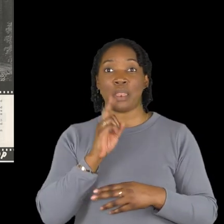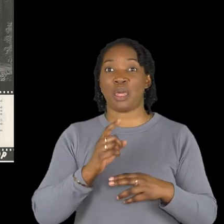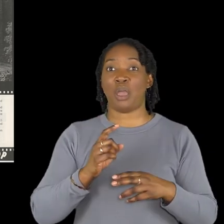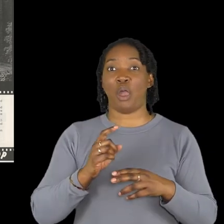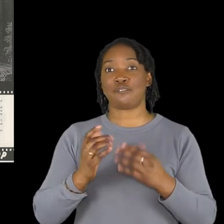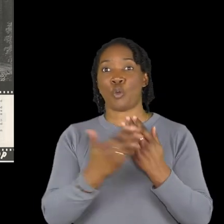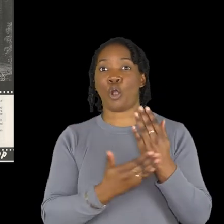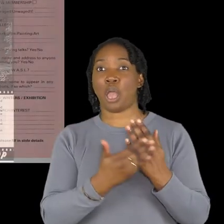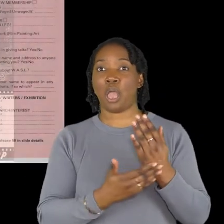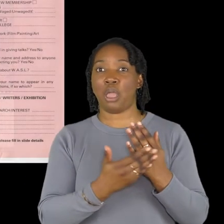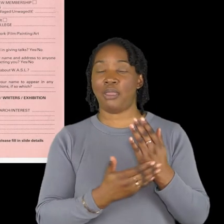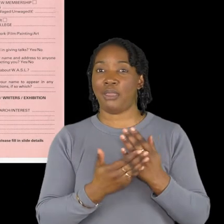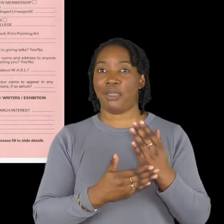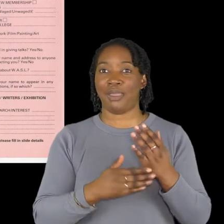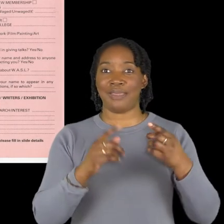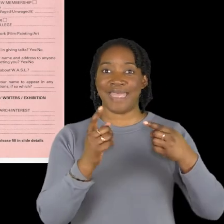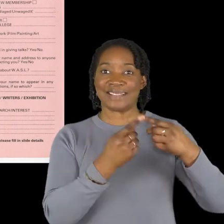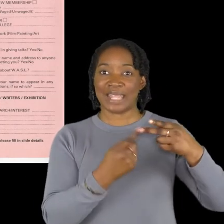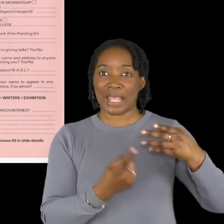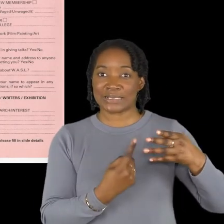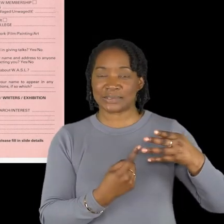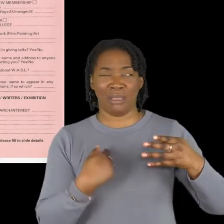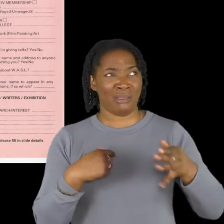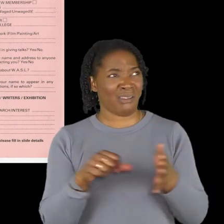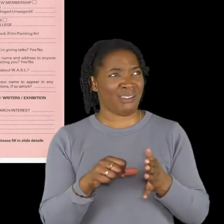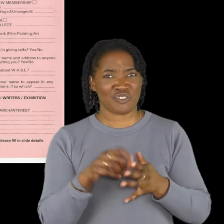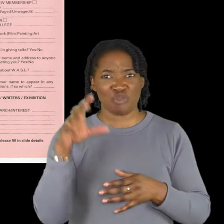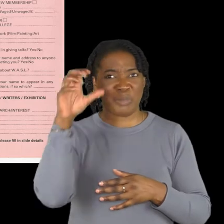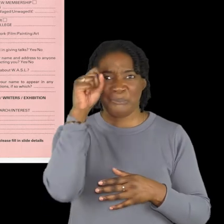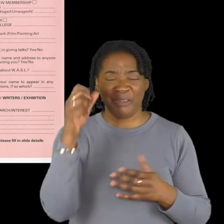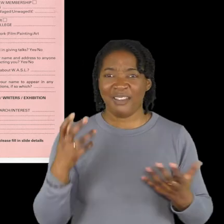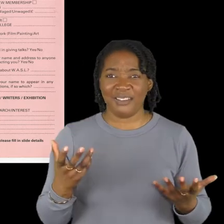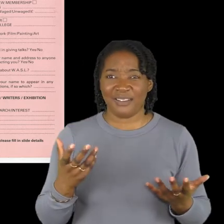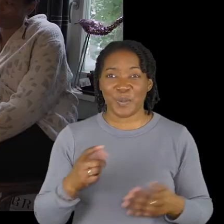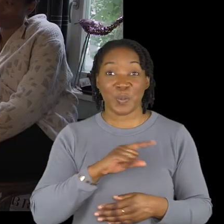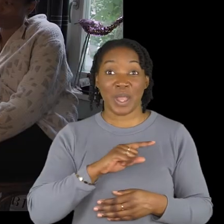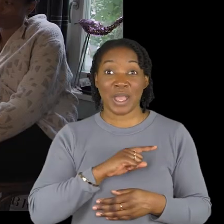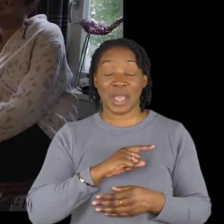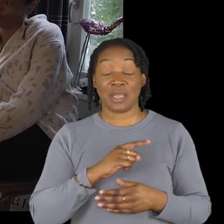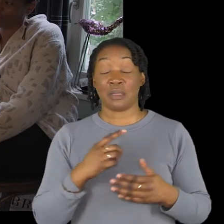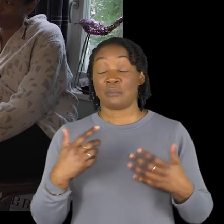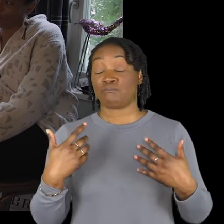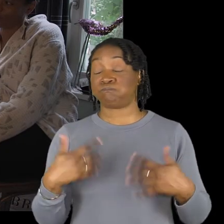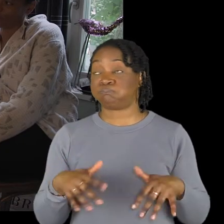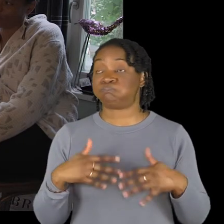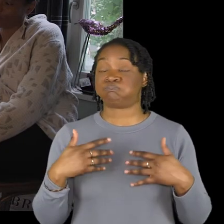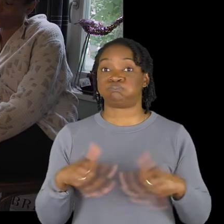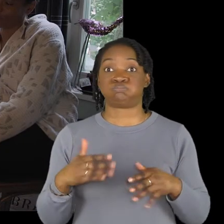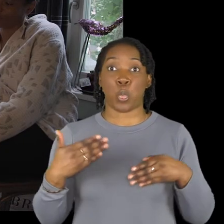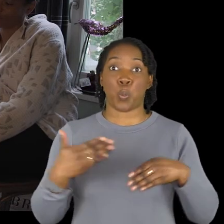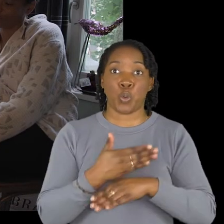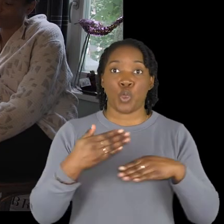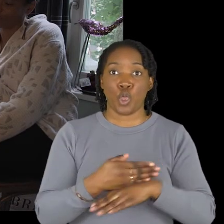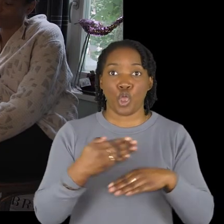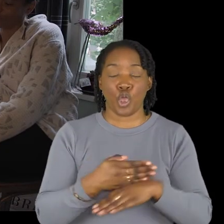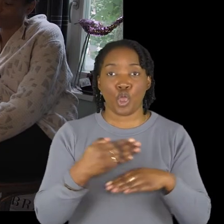Index. And it was incredibly difficult for me to even remember it, because so much of